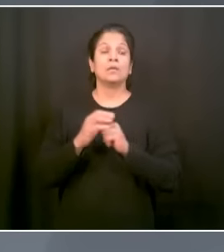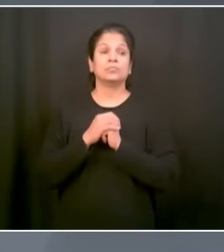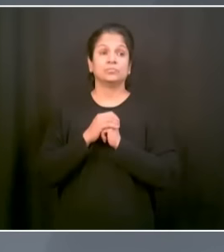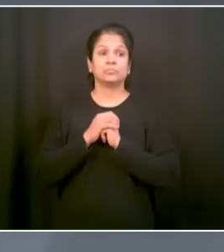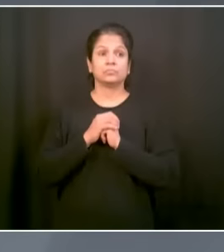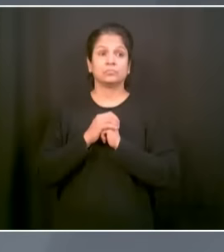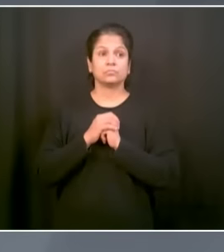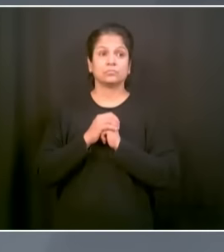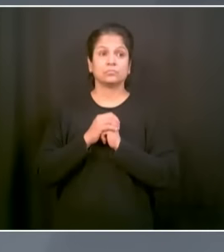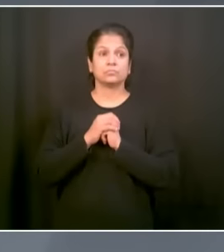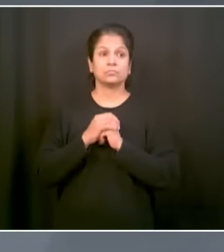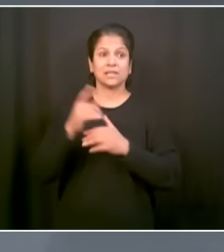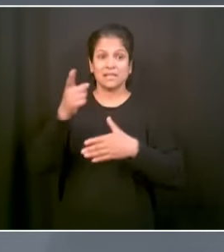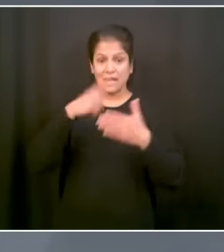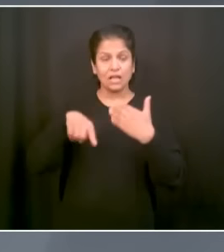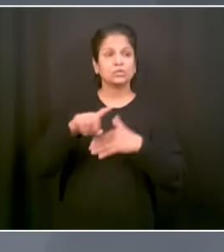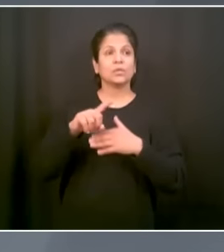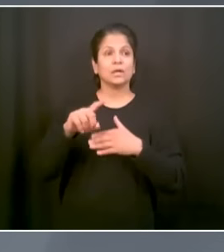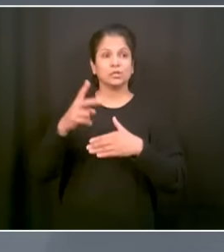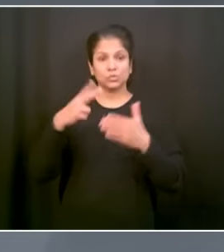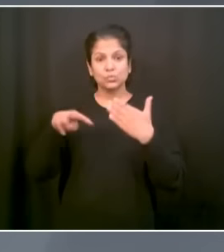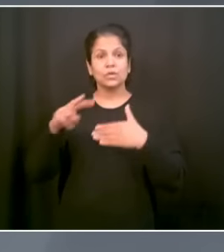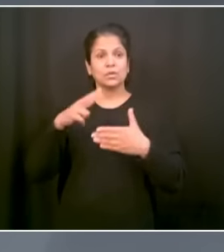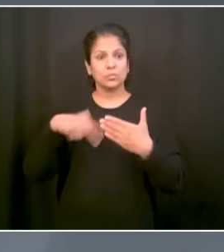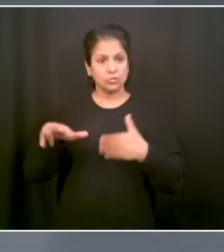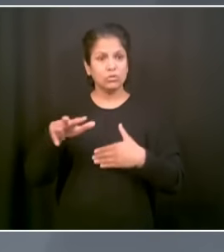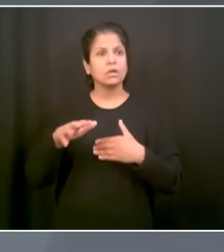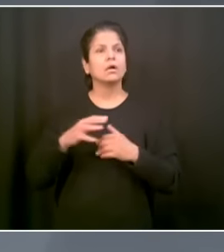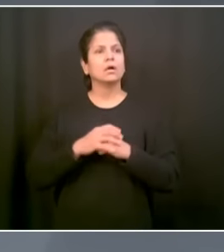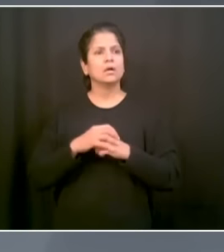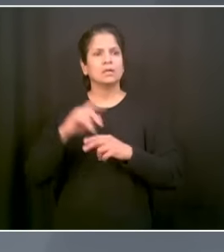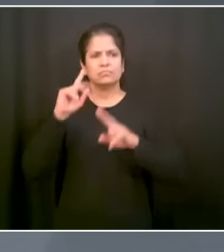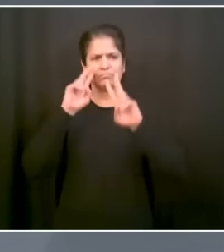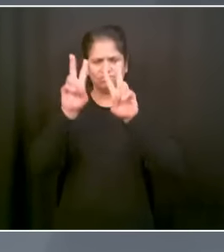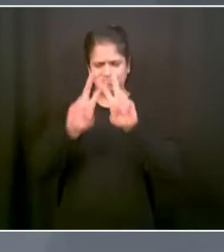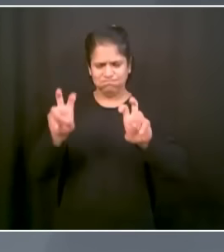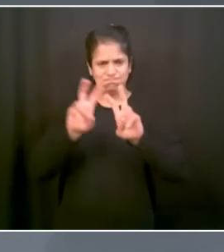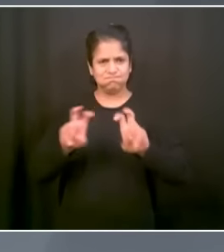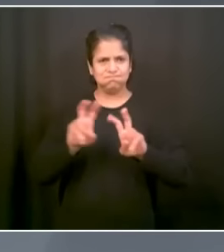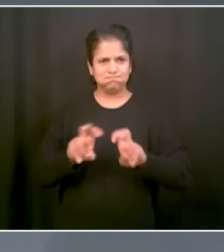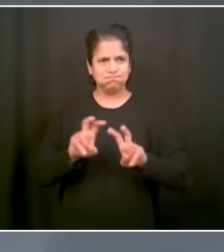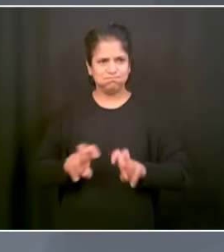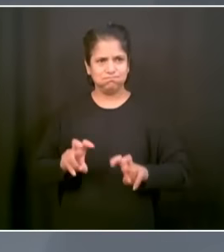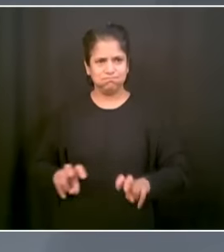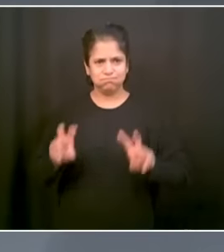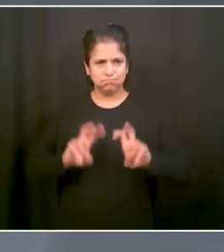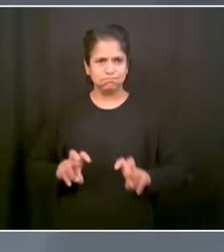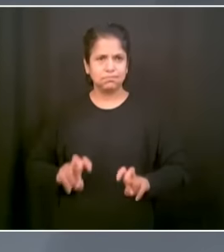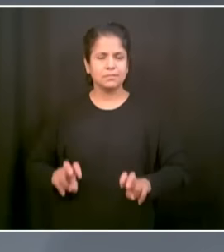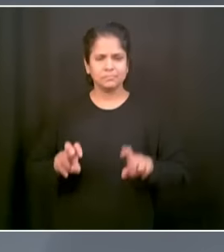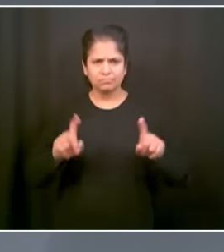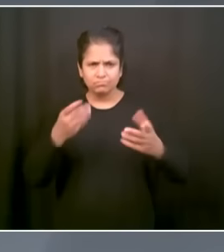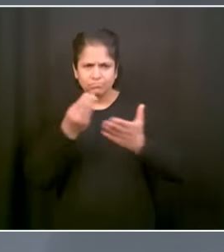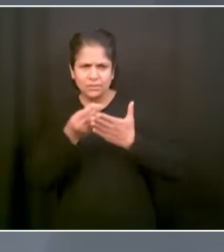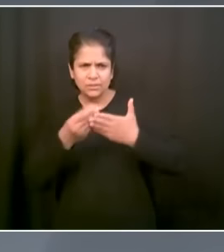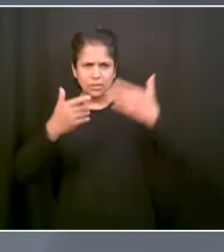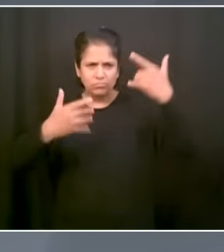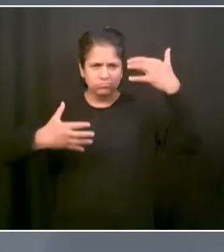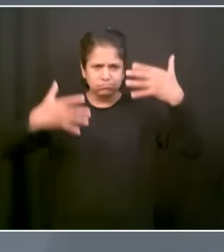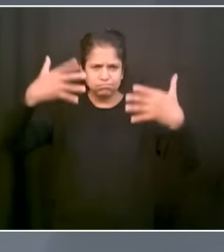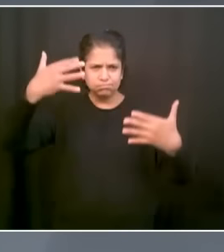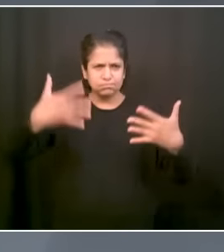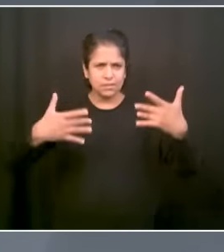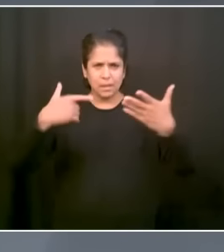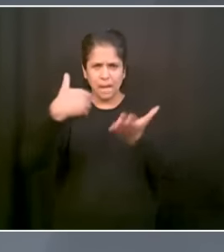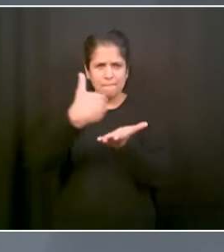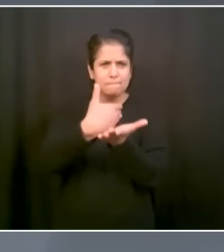fiscal health of the city. I say the full fiscal health because what we are announcing today is that our early assessments are in line with that